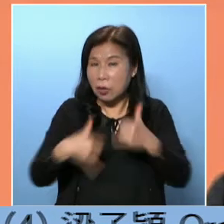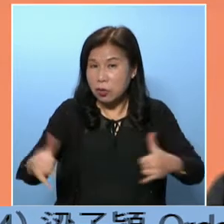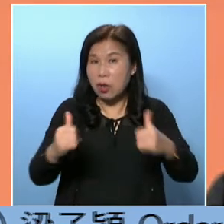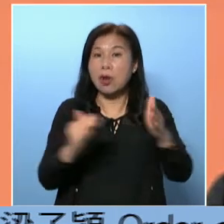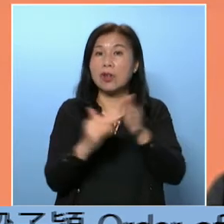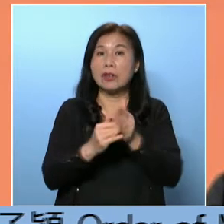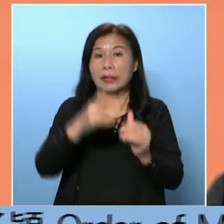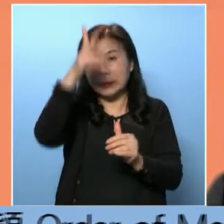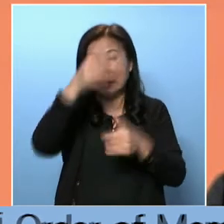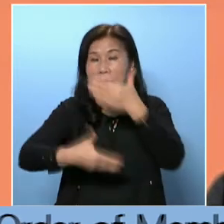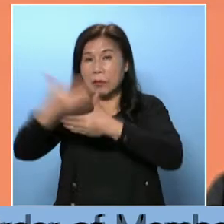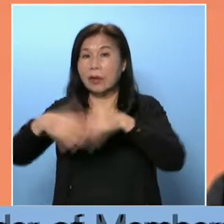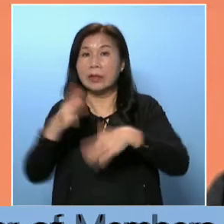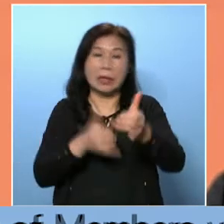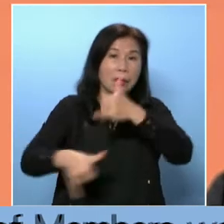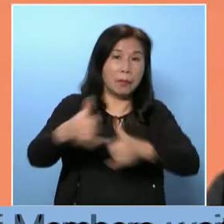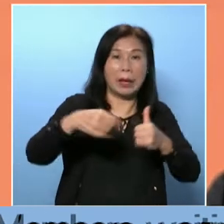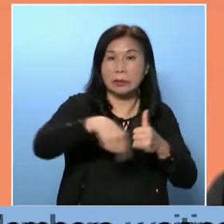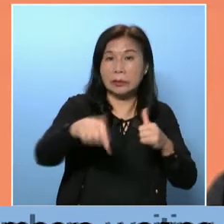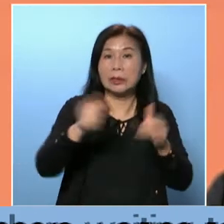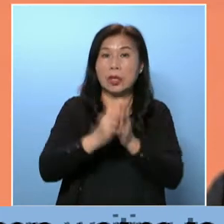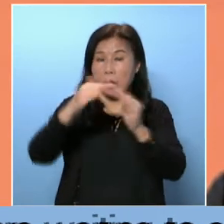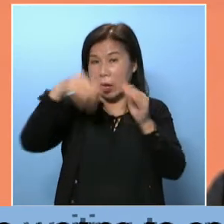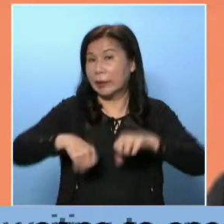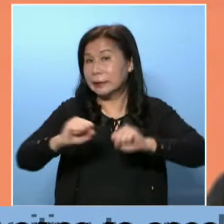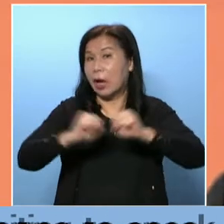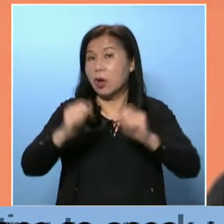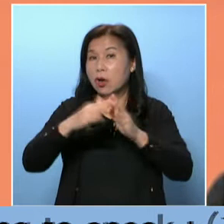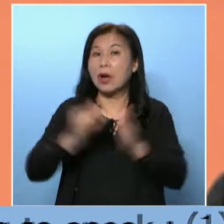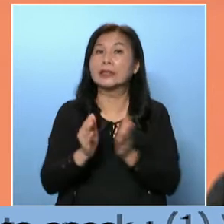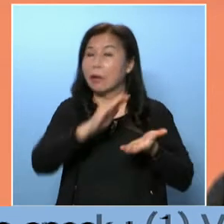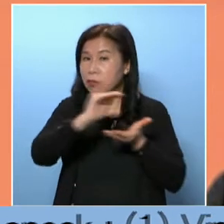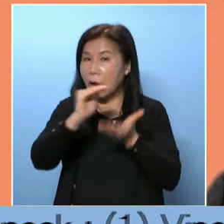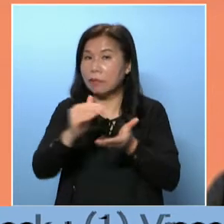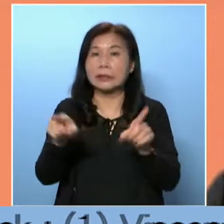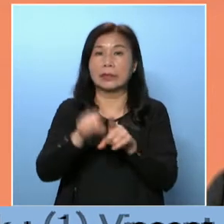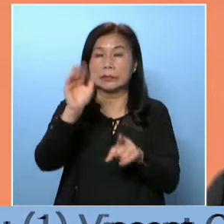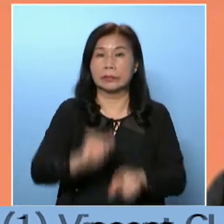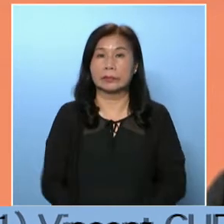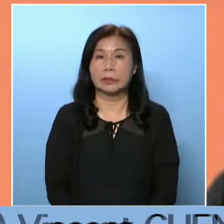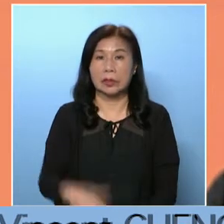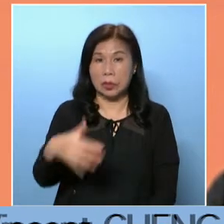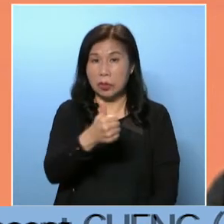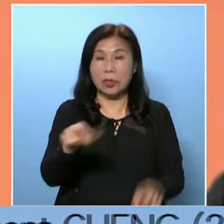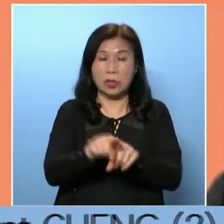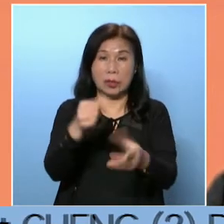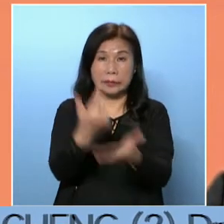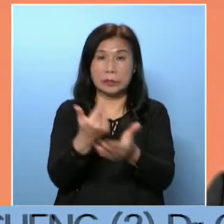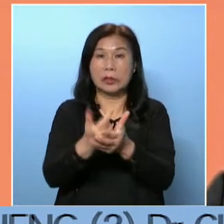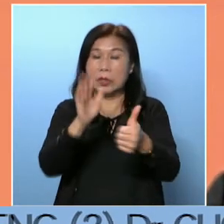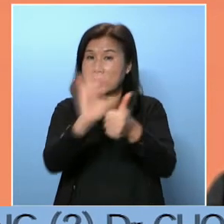purposes, besides the public housing estates for public facilities which are not in use at the moment, for example, performing